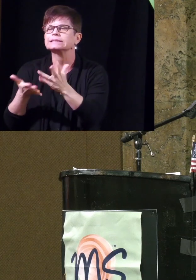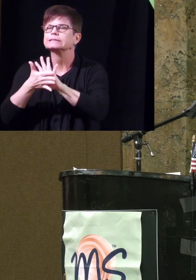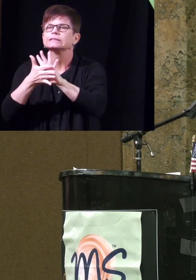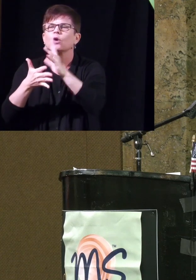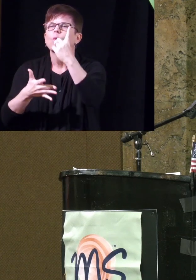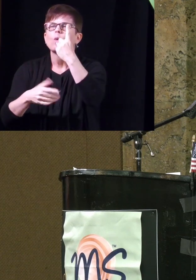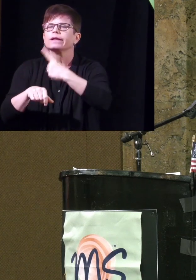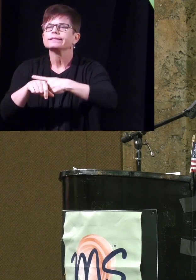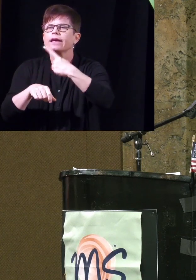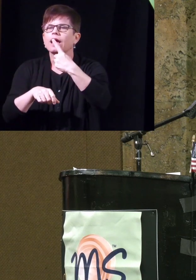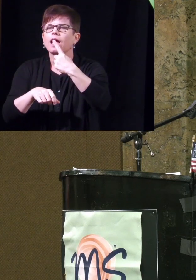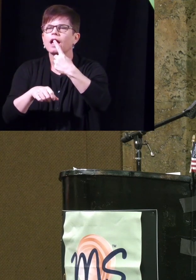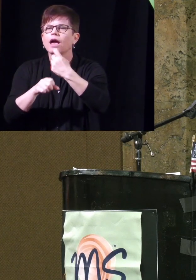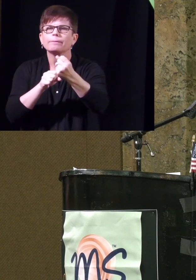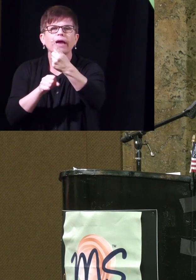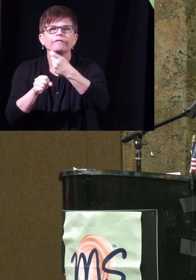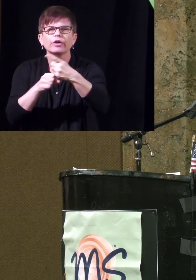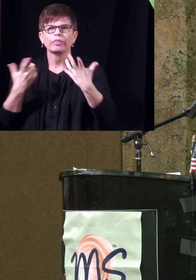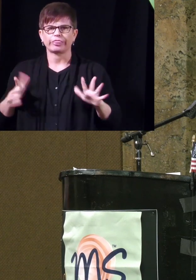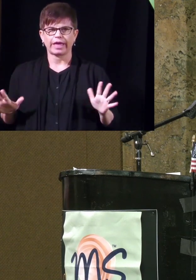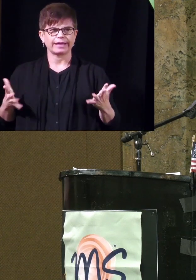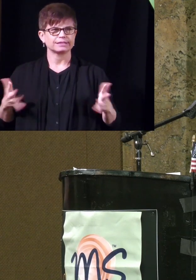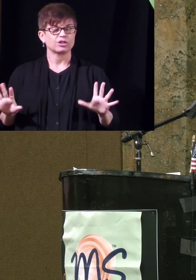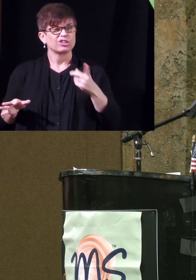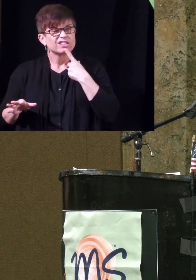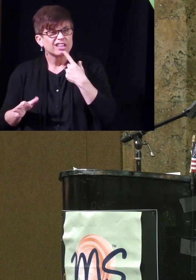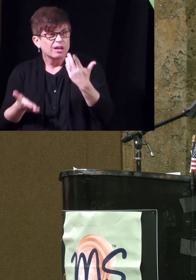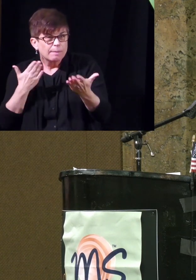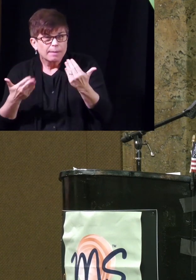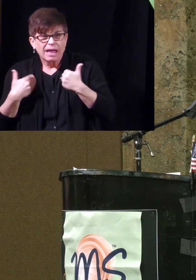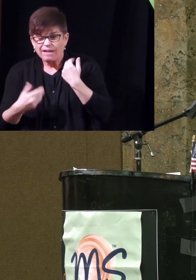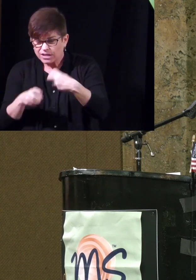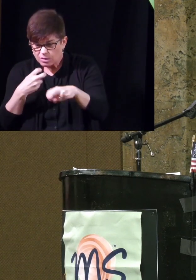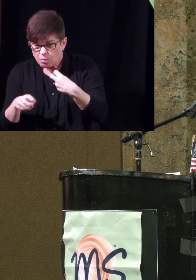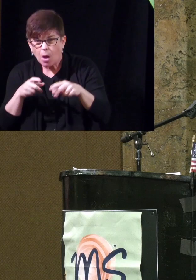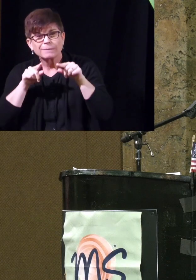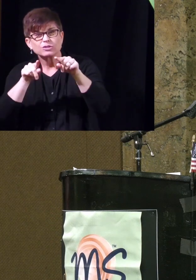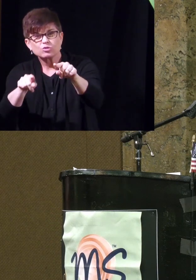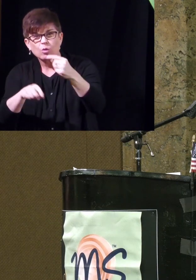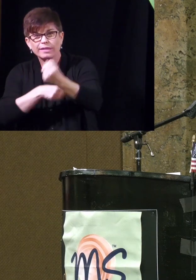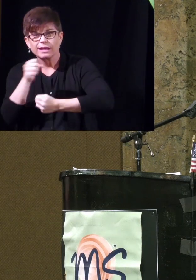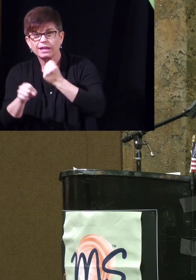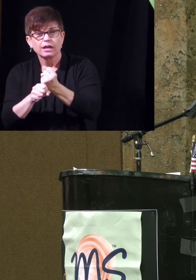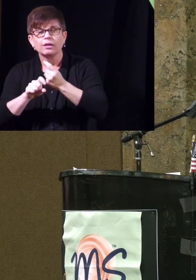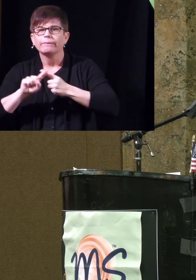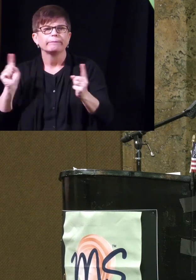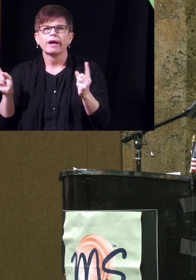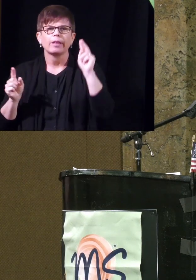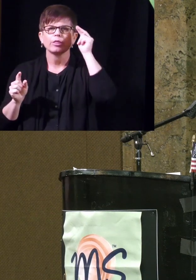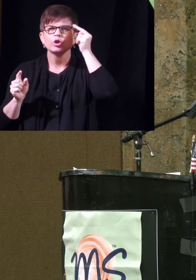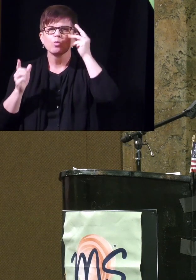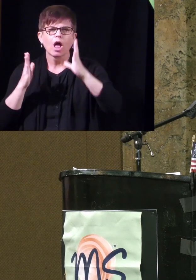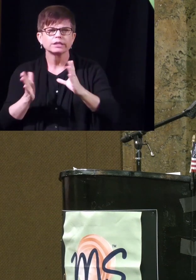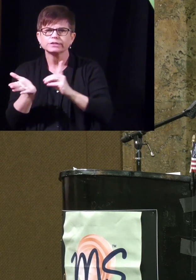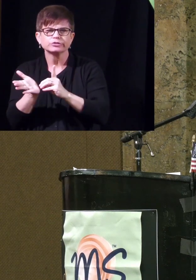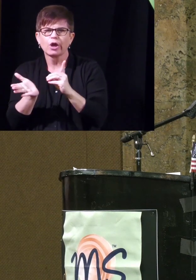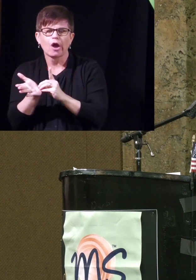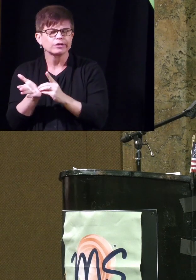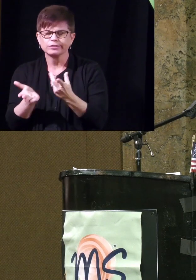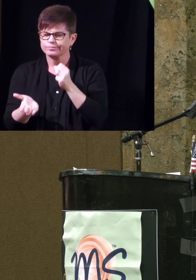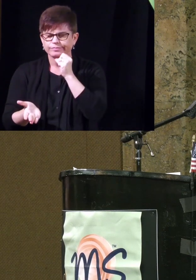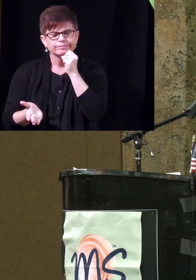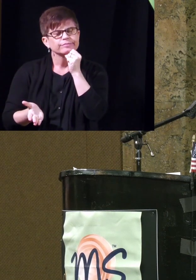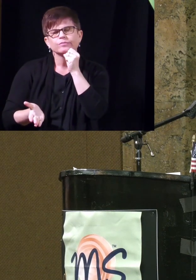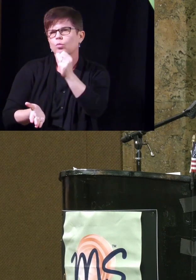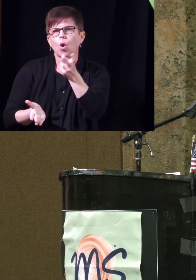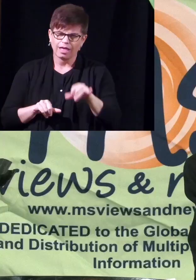Meaning if the person, I guess they're saying that they might be having a lot of problems during the course of the year, but his or her doctor will only see them